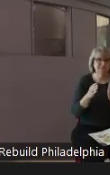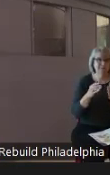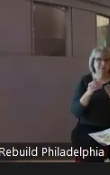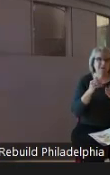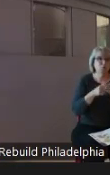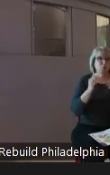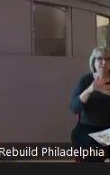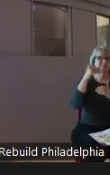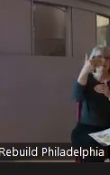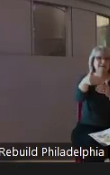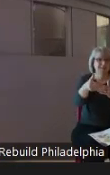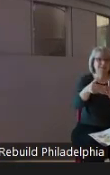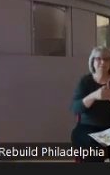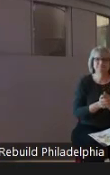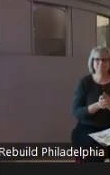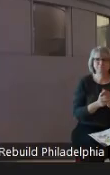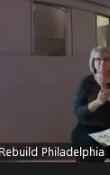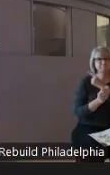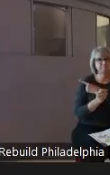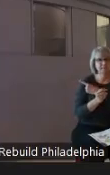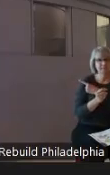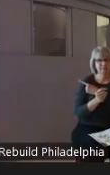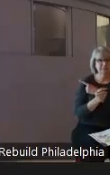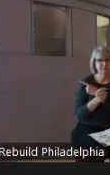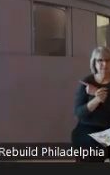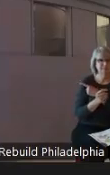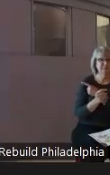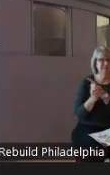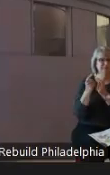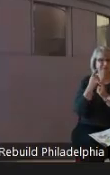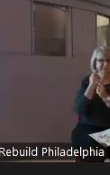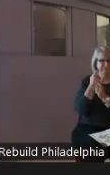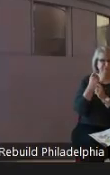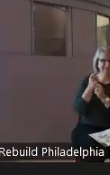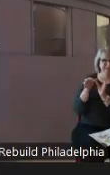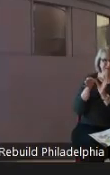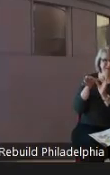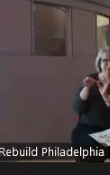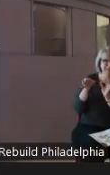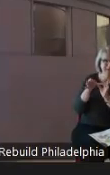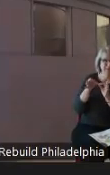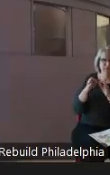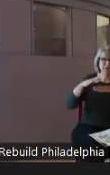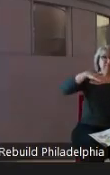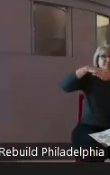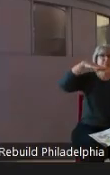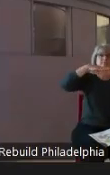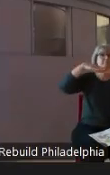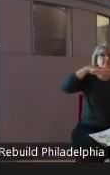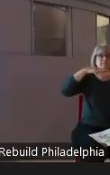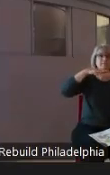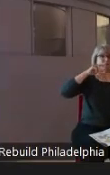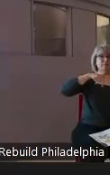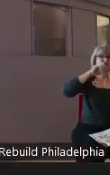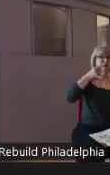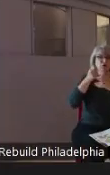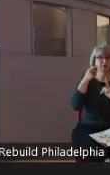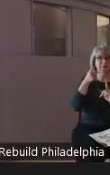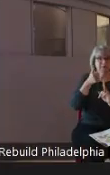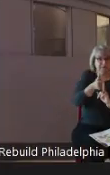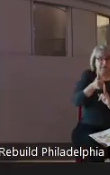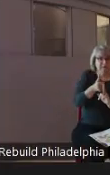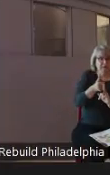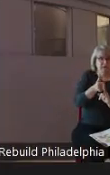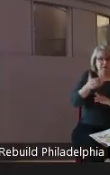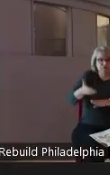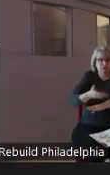slide will summarize some of what Aparna mentioned, and that at a high level, this project is